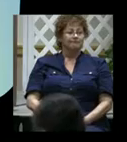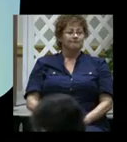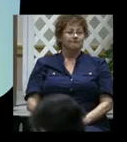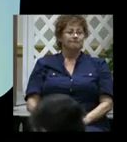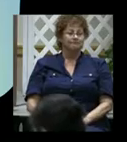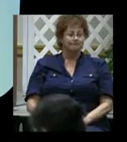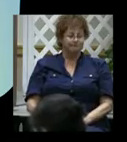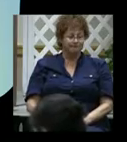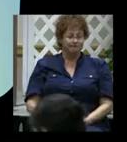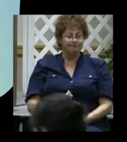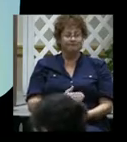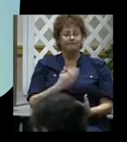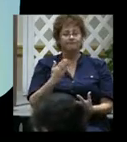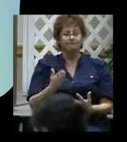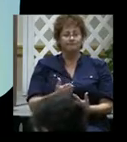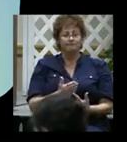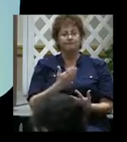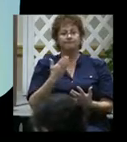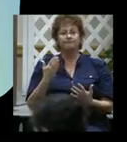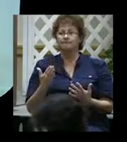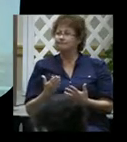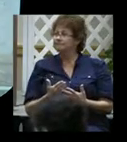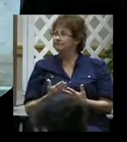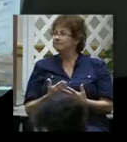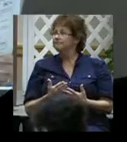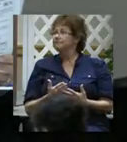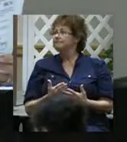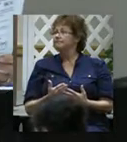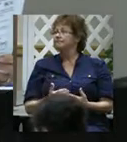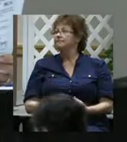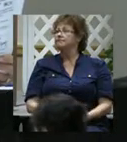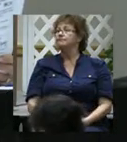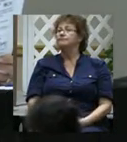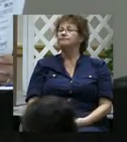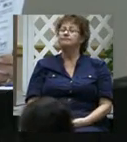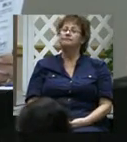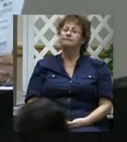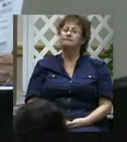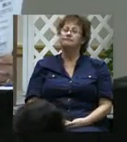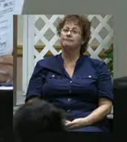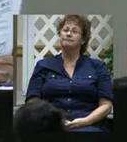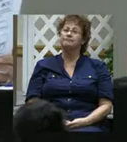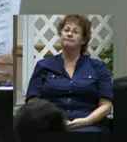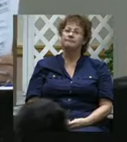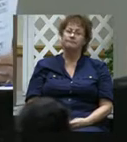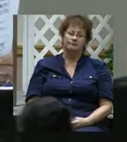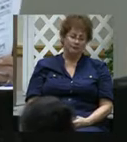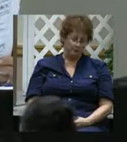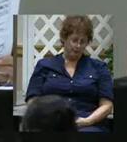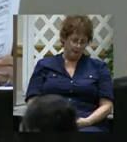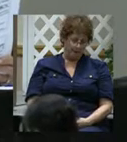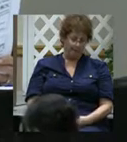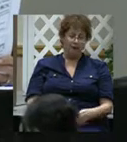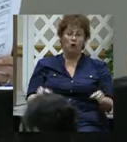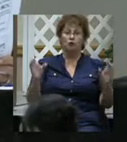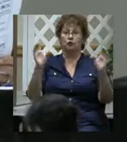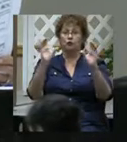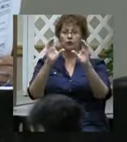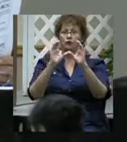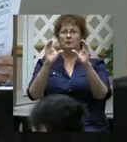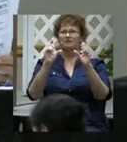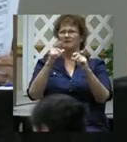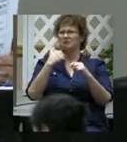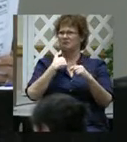So I spoke about the pay differential. Okay, let's go to the next slide. So like I said, we've certified